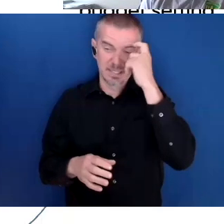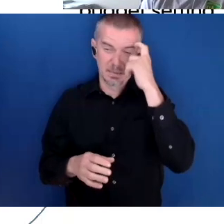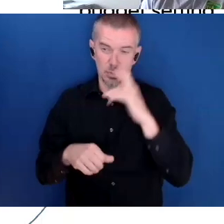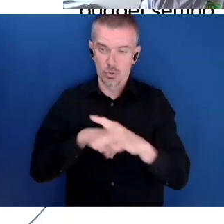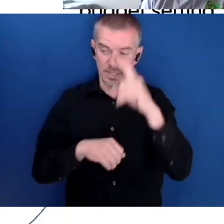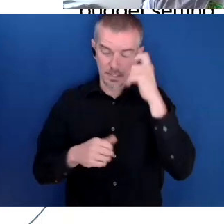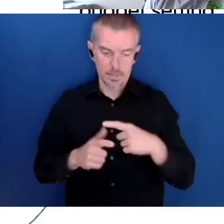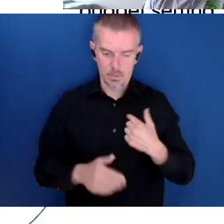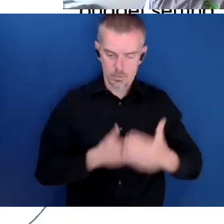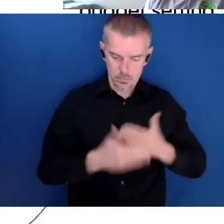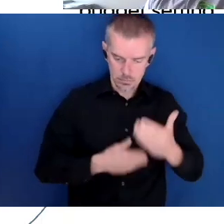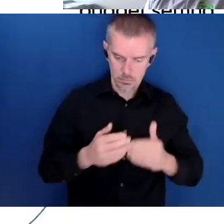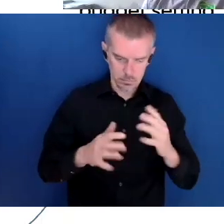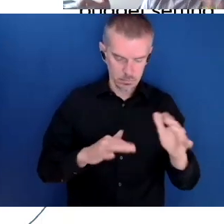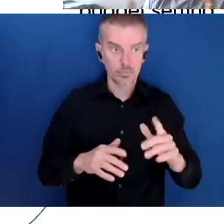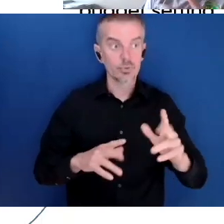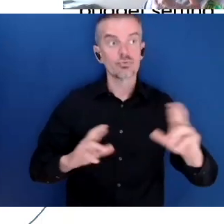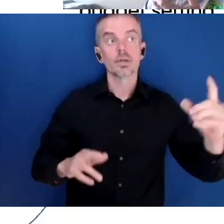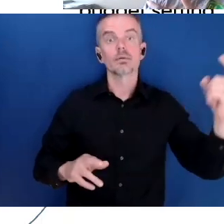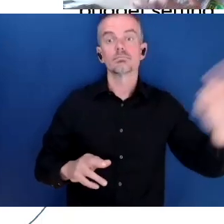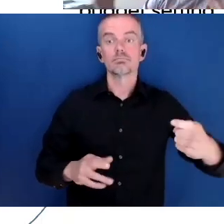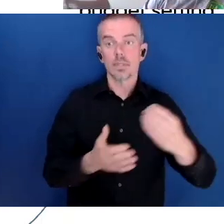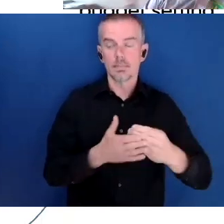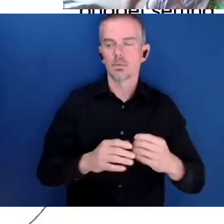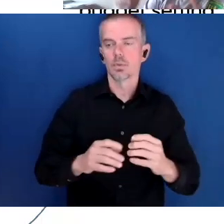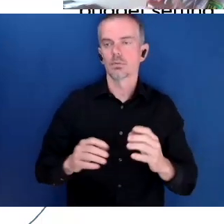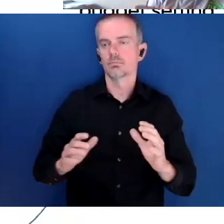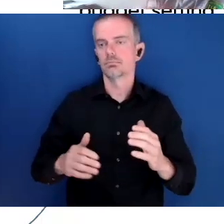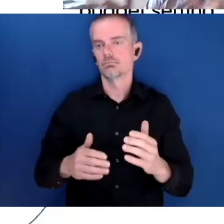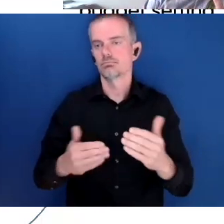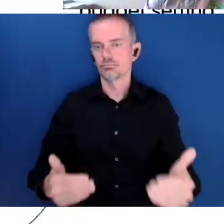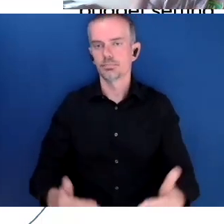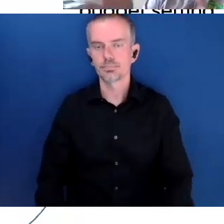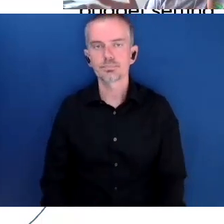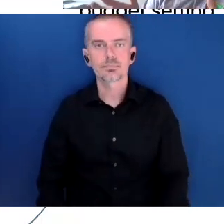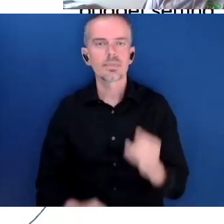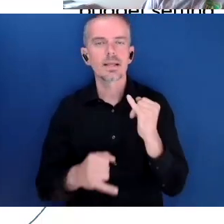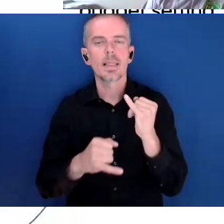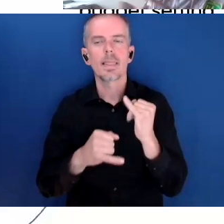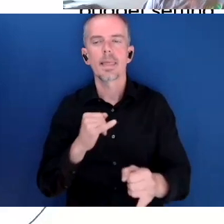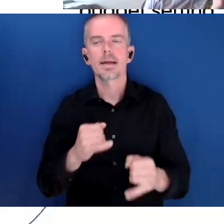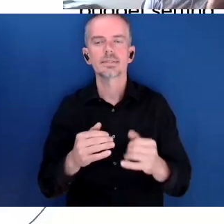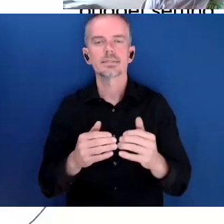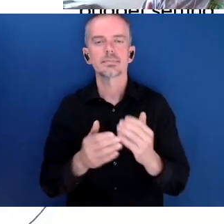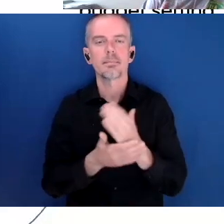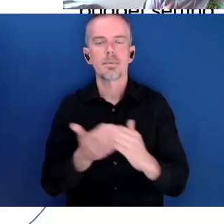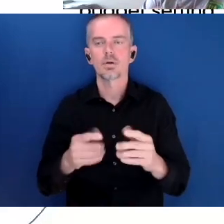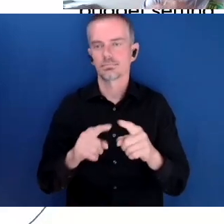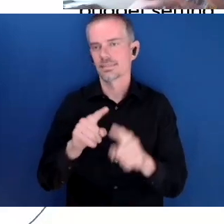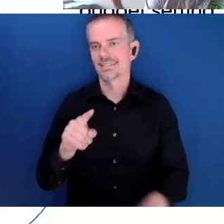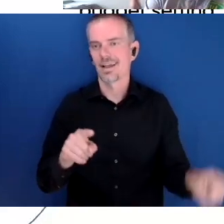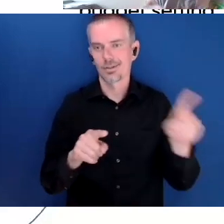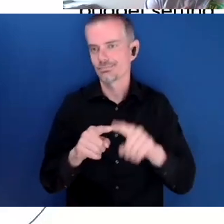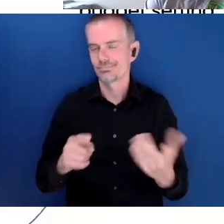out to the communities. And then the last step on this is kind of, it's a cycle. And so the president